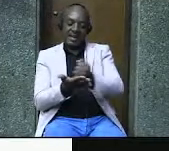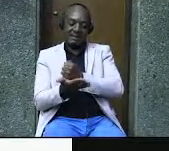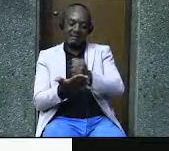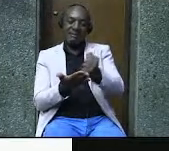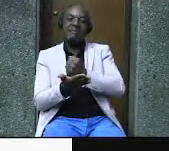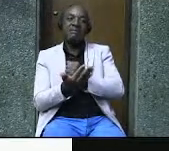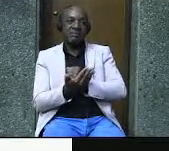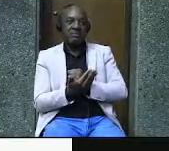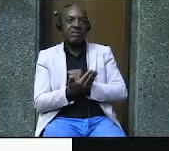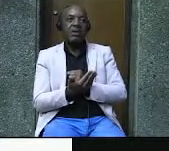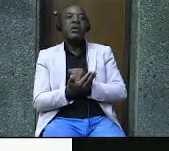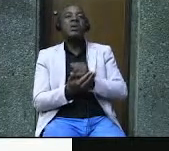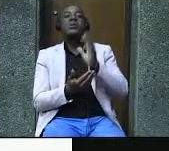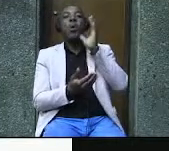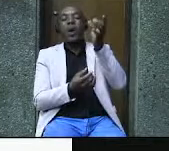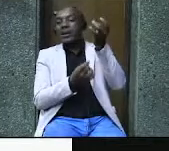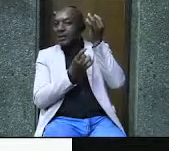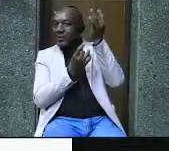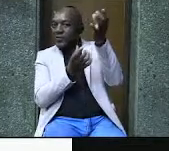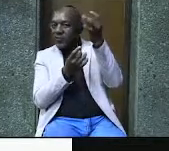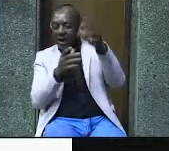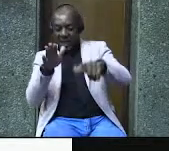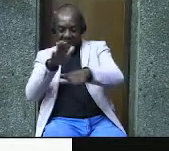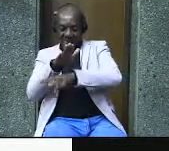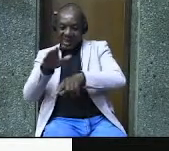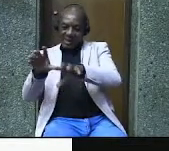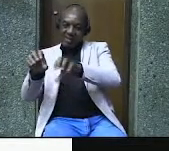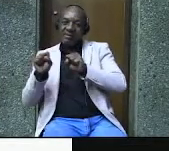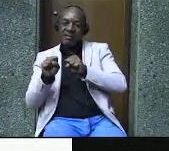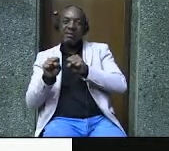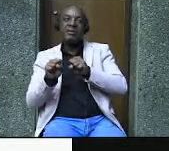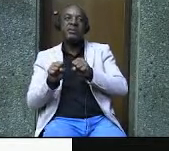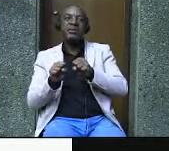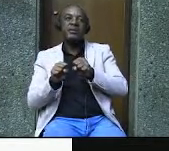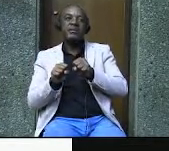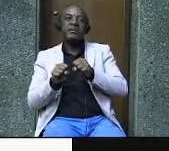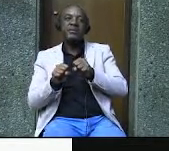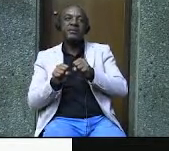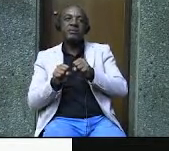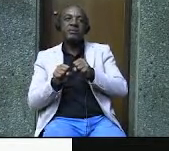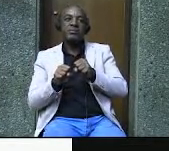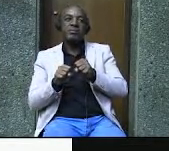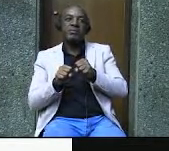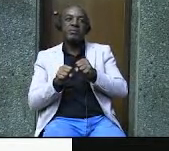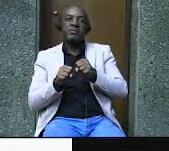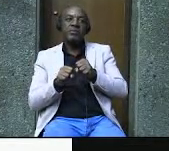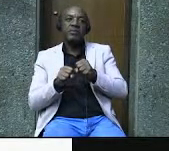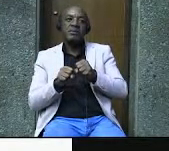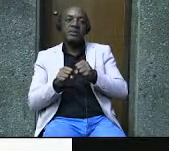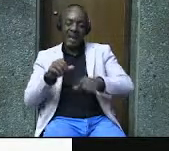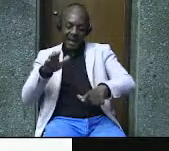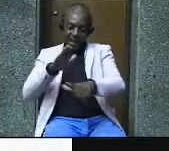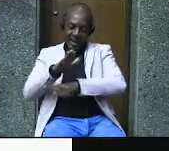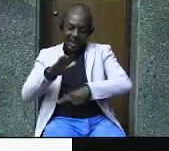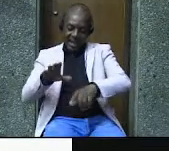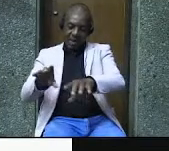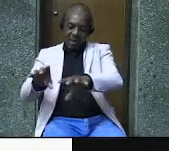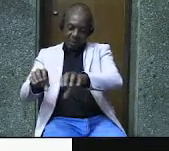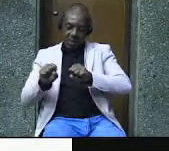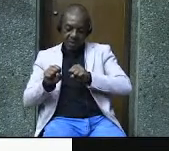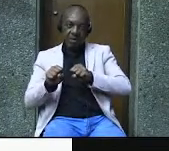The notice of intention to expropriate is not an invitation to purchase, because an expropriation